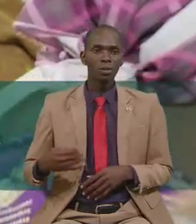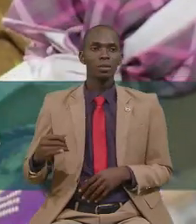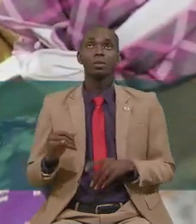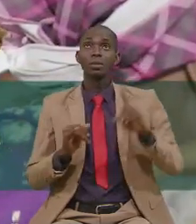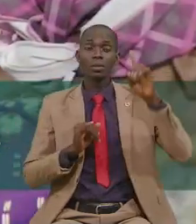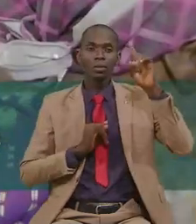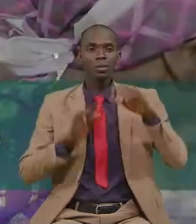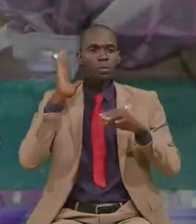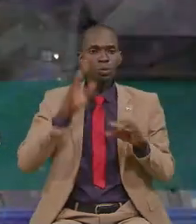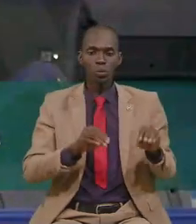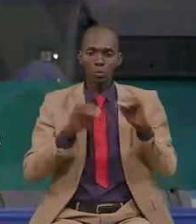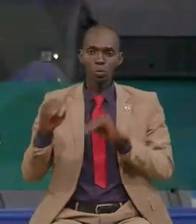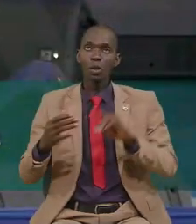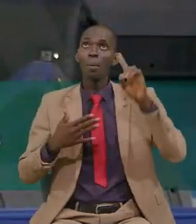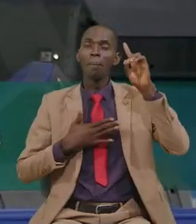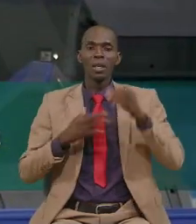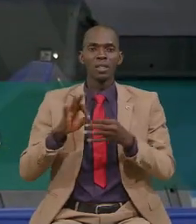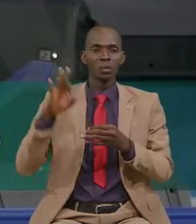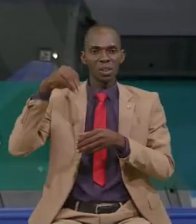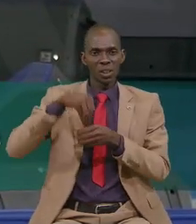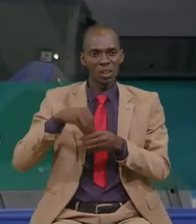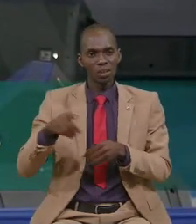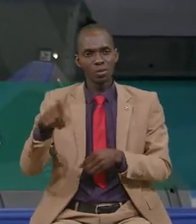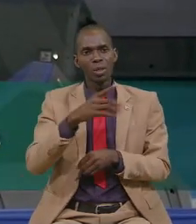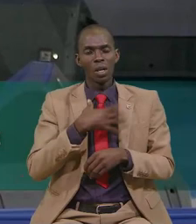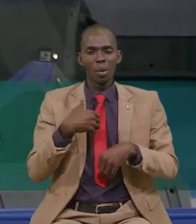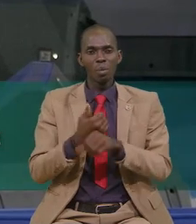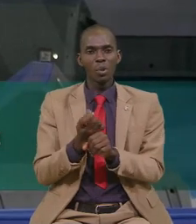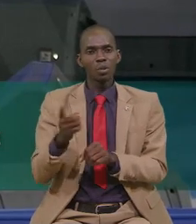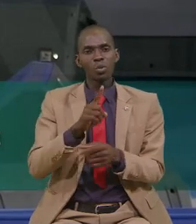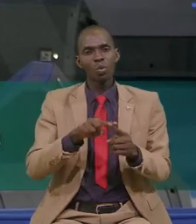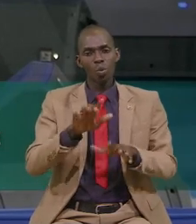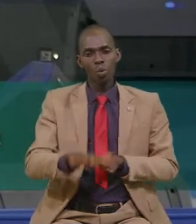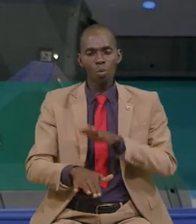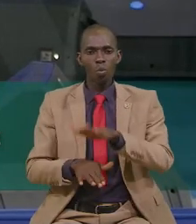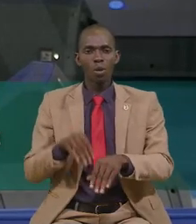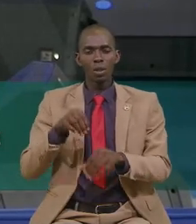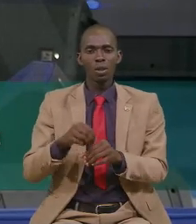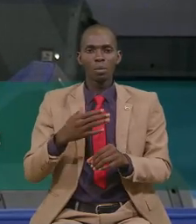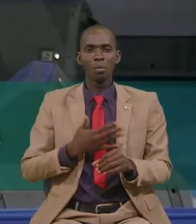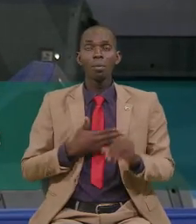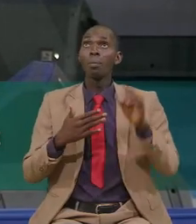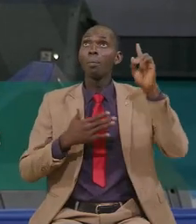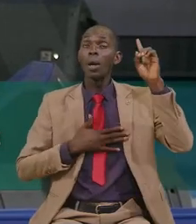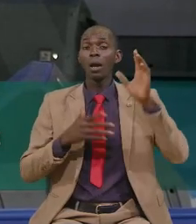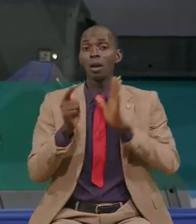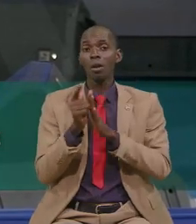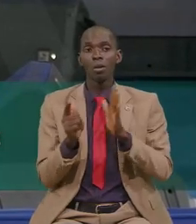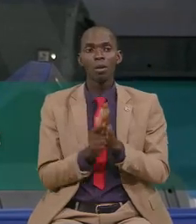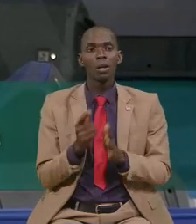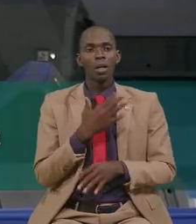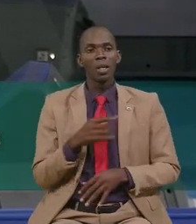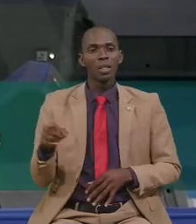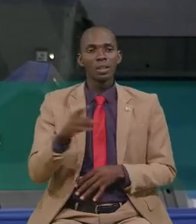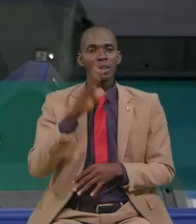my spirit within you and cause you to walk in my statutes, and ye shall